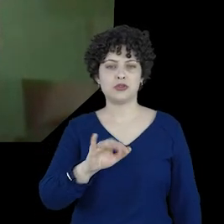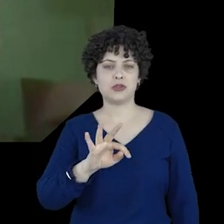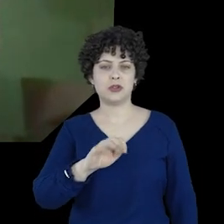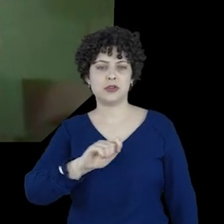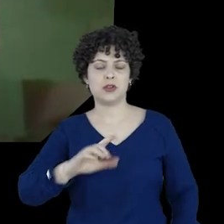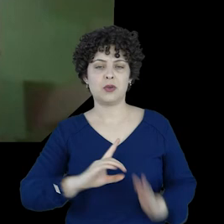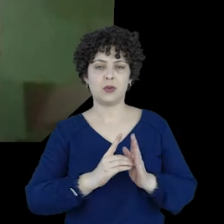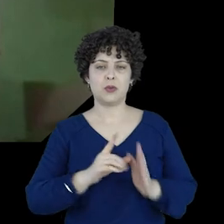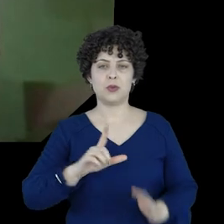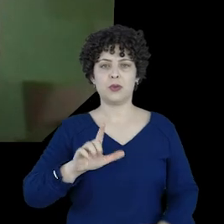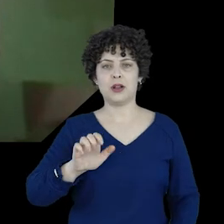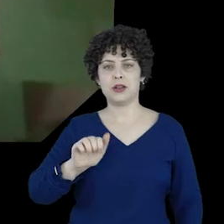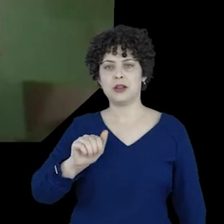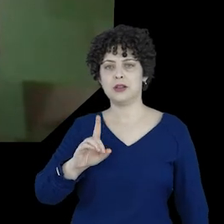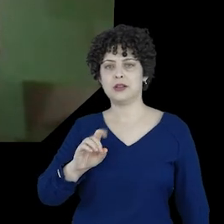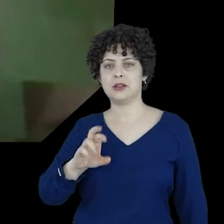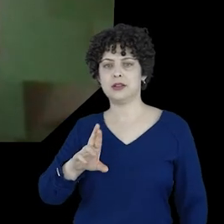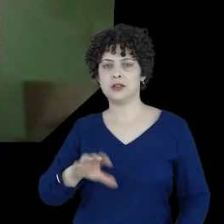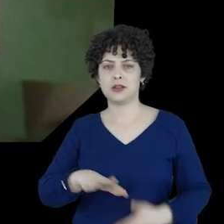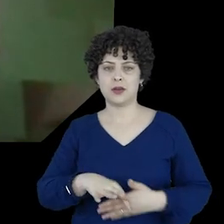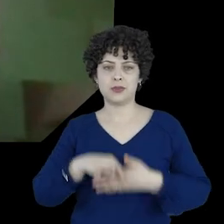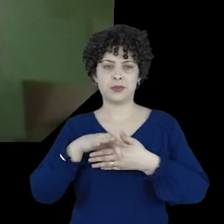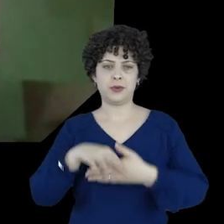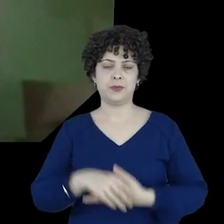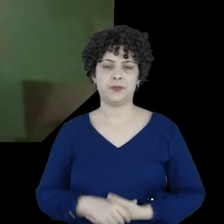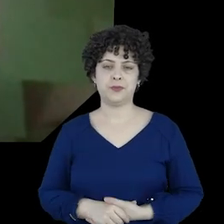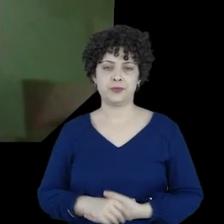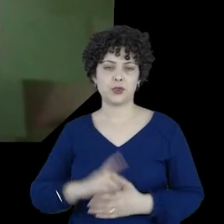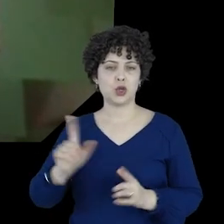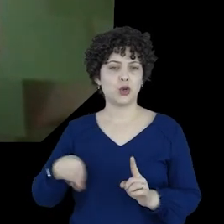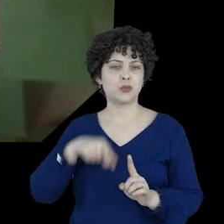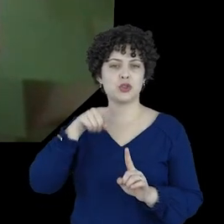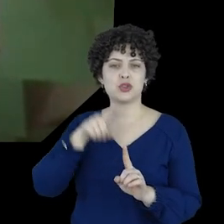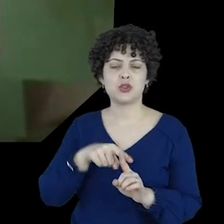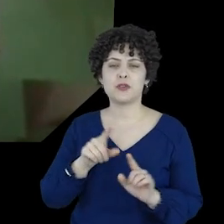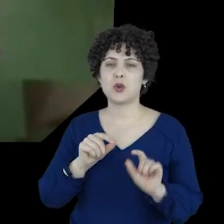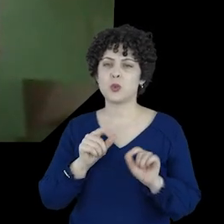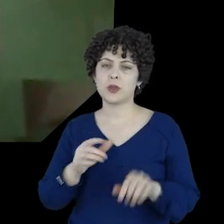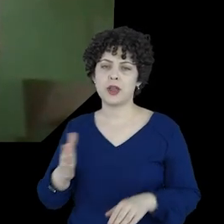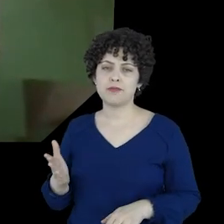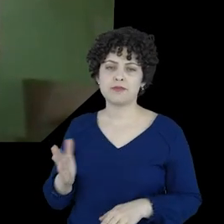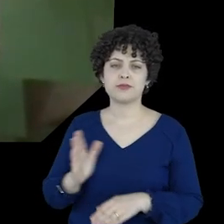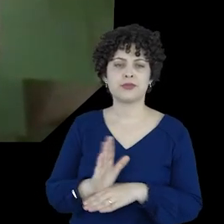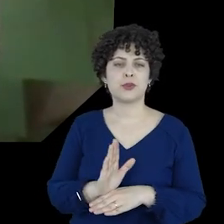Digital Leaders Program. So it's an initiative that is to help